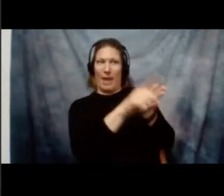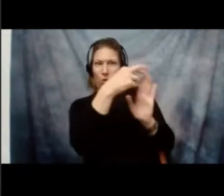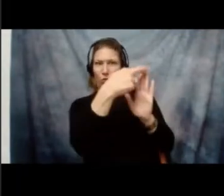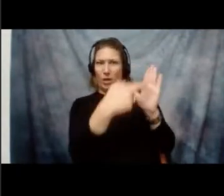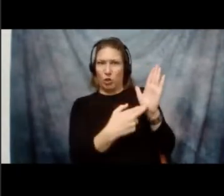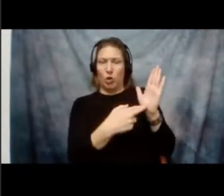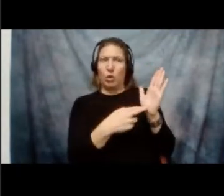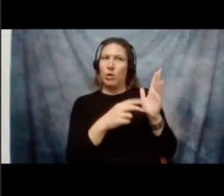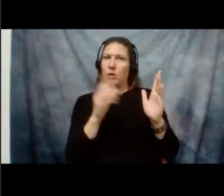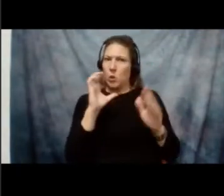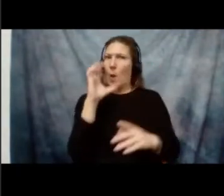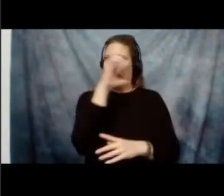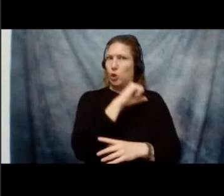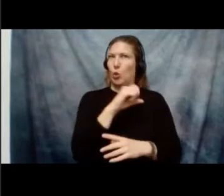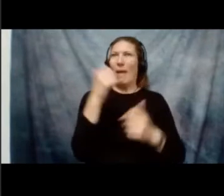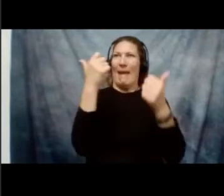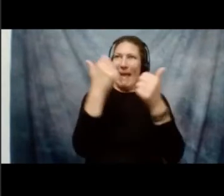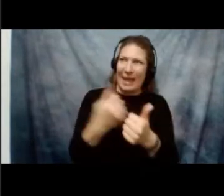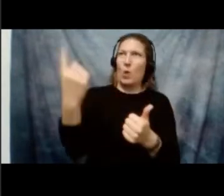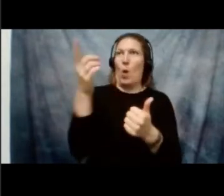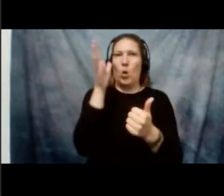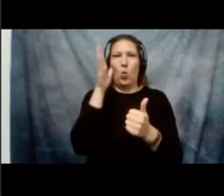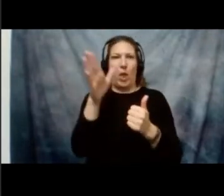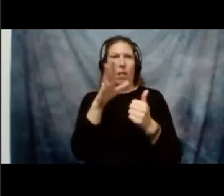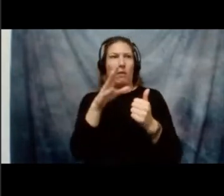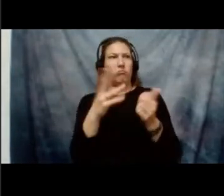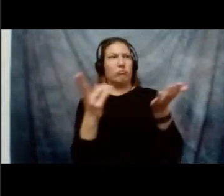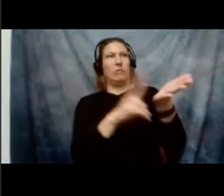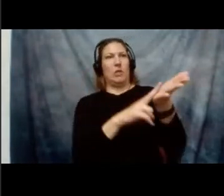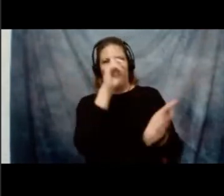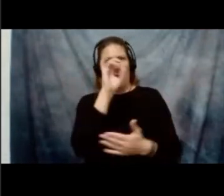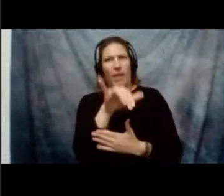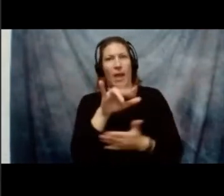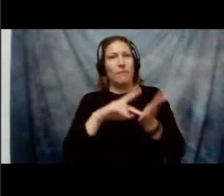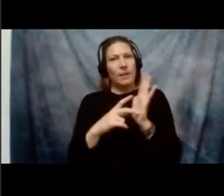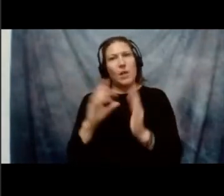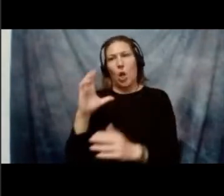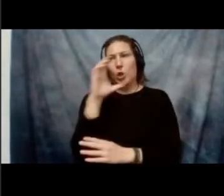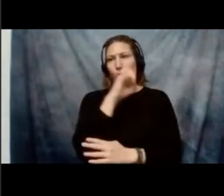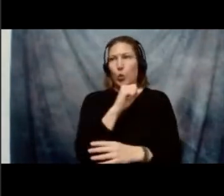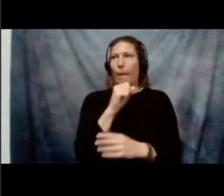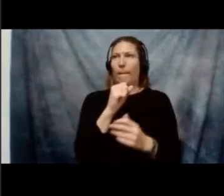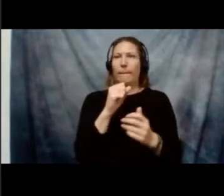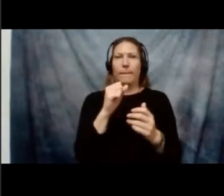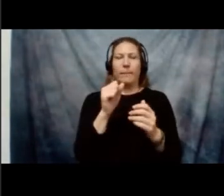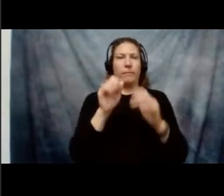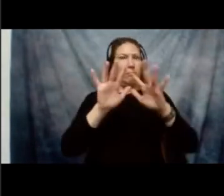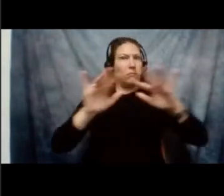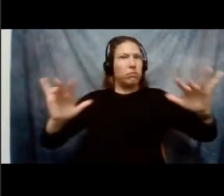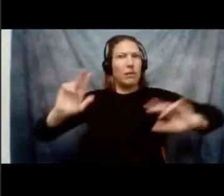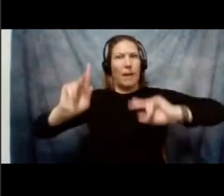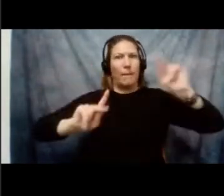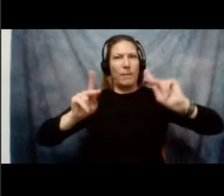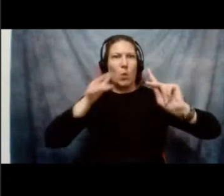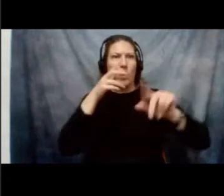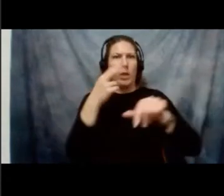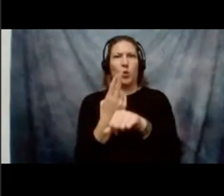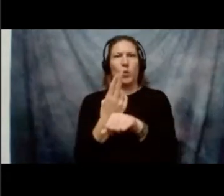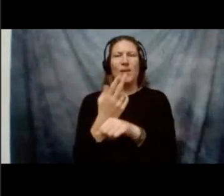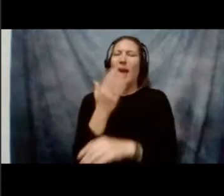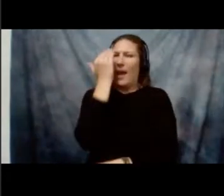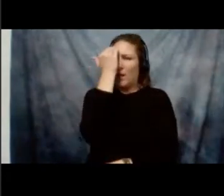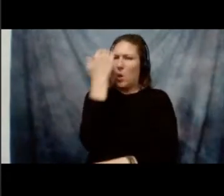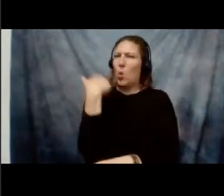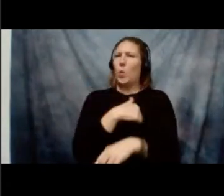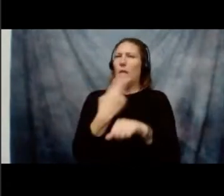folks and in your audience. And really, I know we use the term accessibility. I feel like the word accessibility